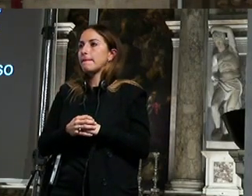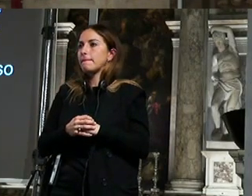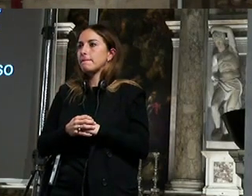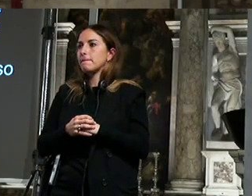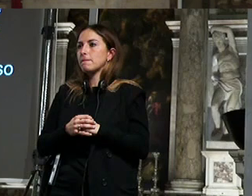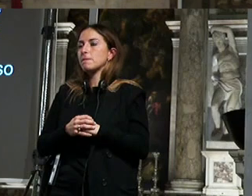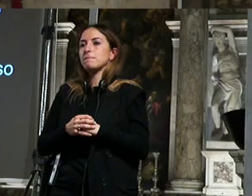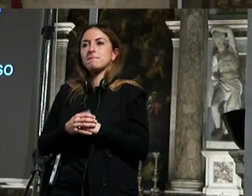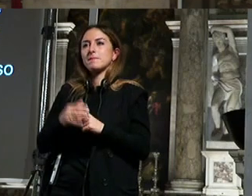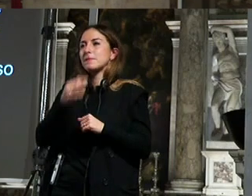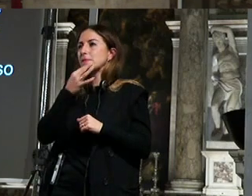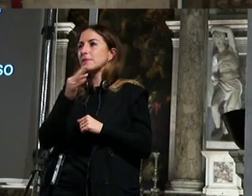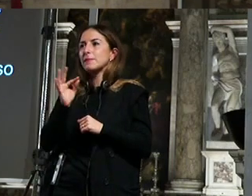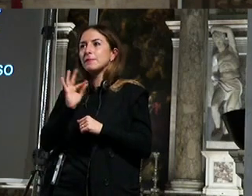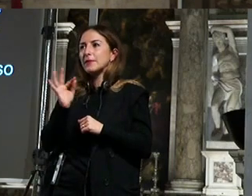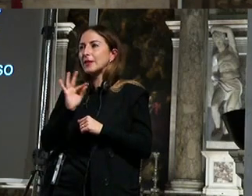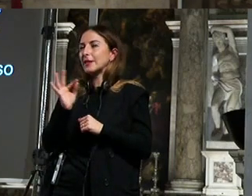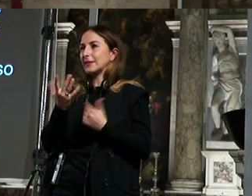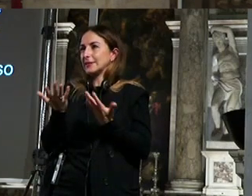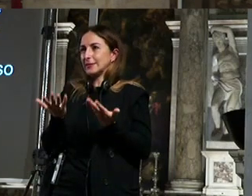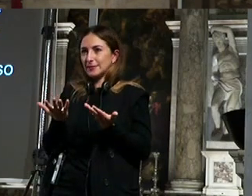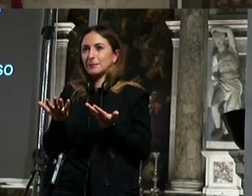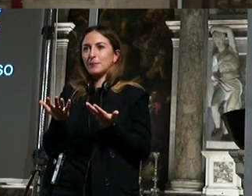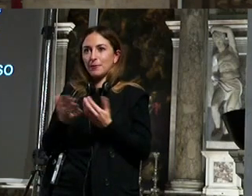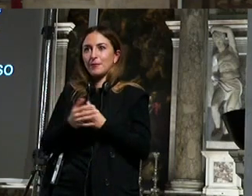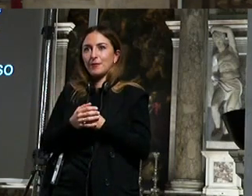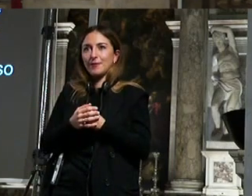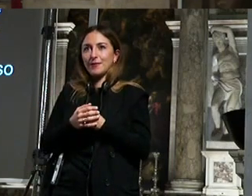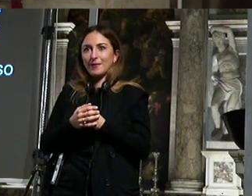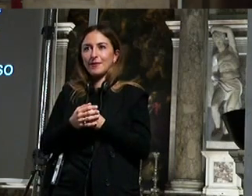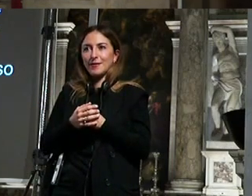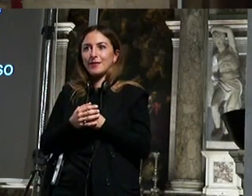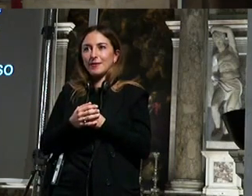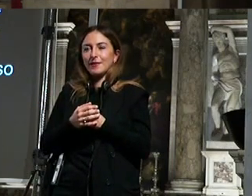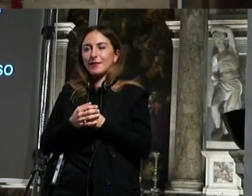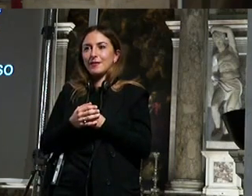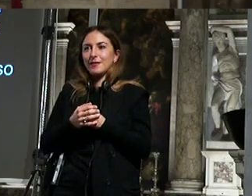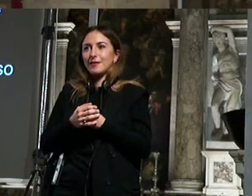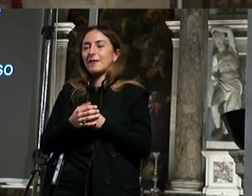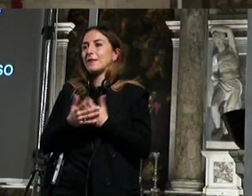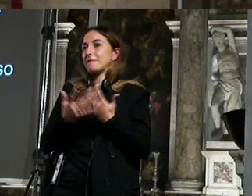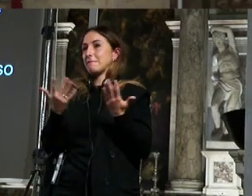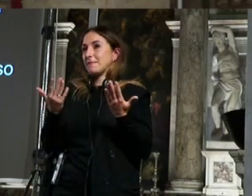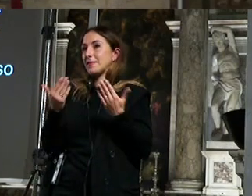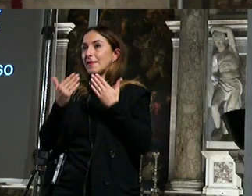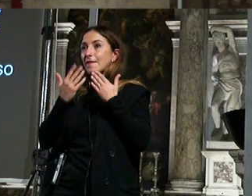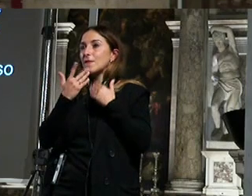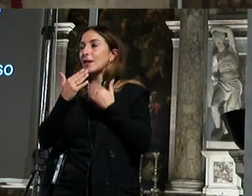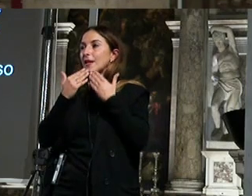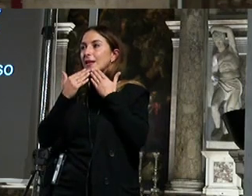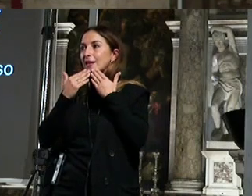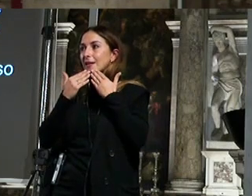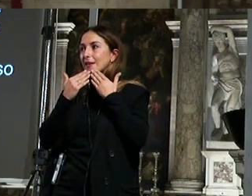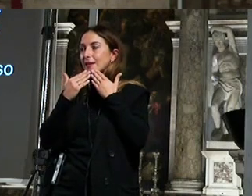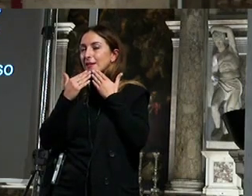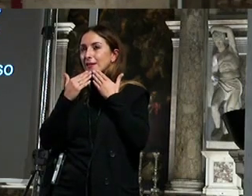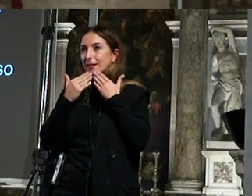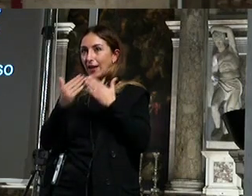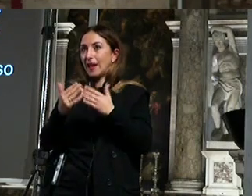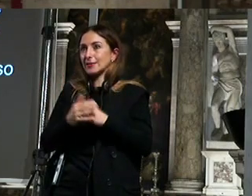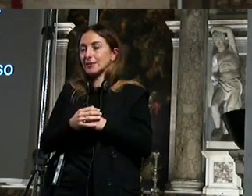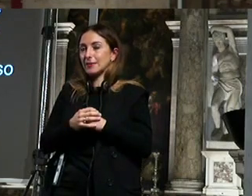It's wonderful that it worked on Zoom, but it's not the same. So thank you. And I want to say one final thing, which is